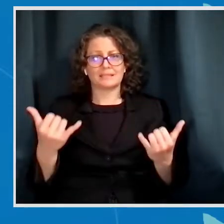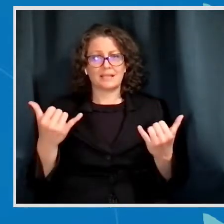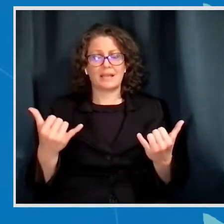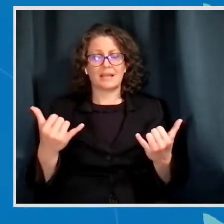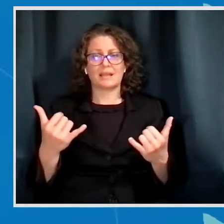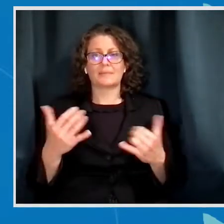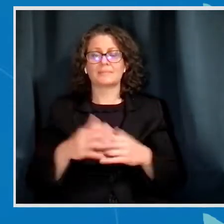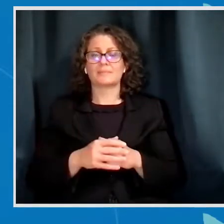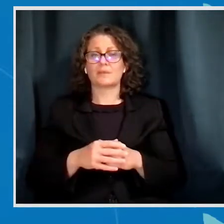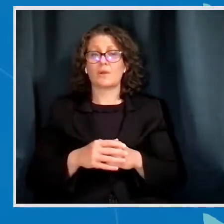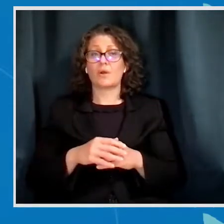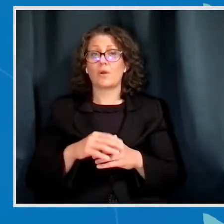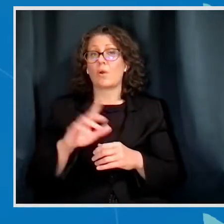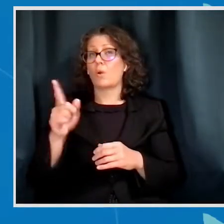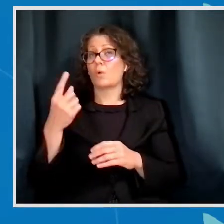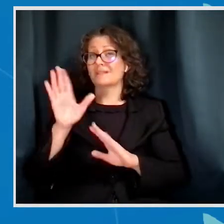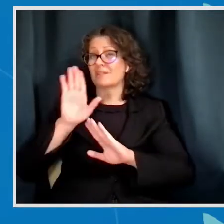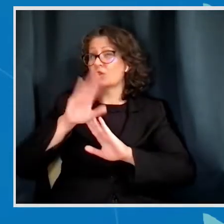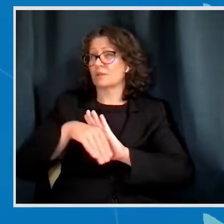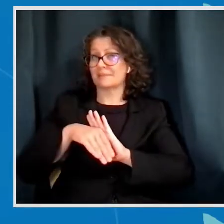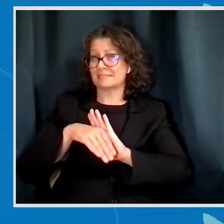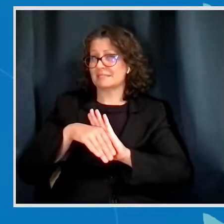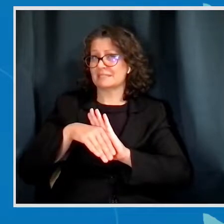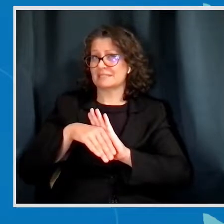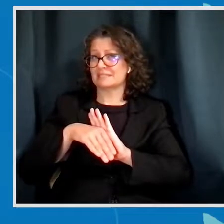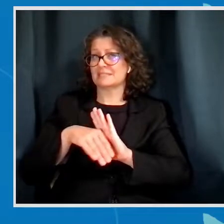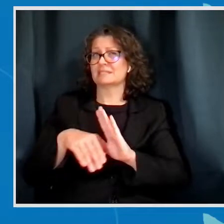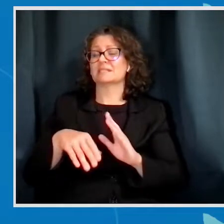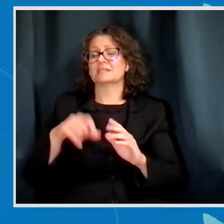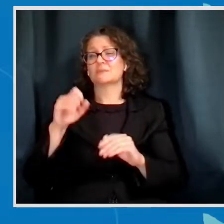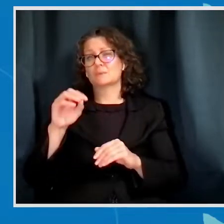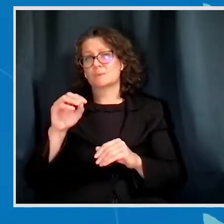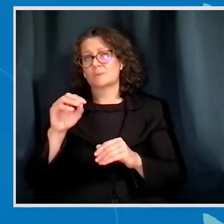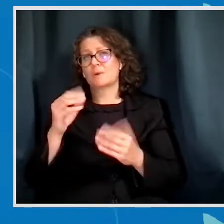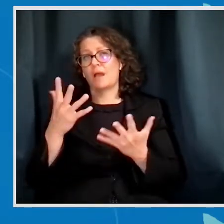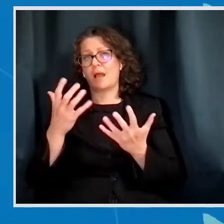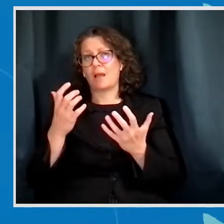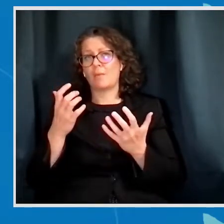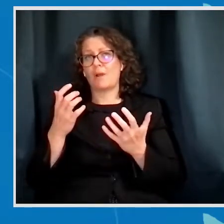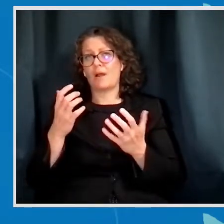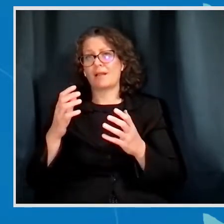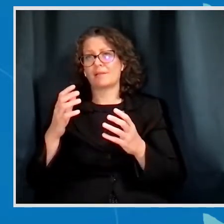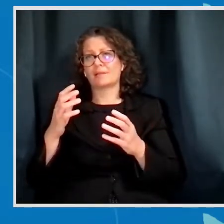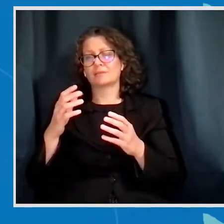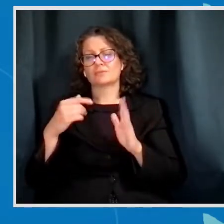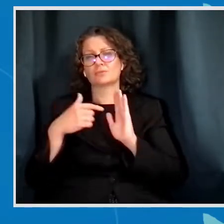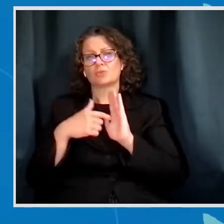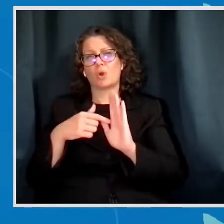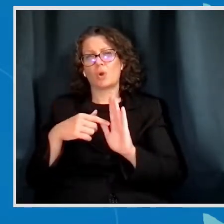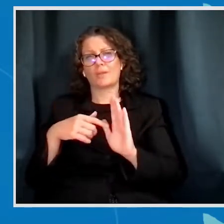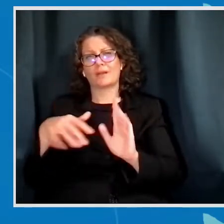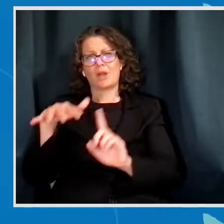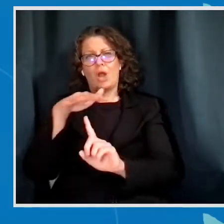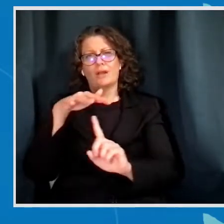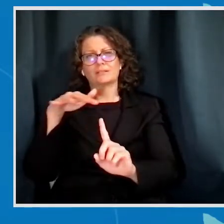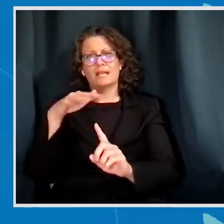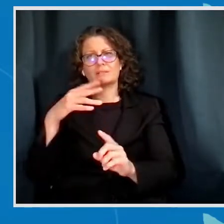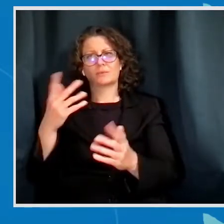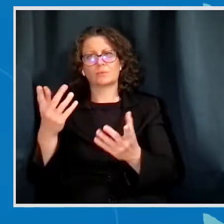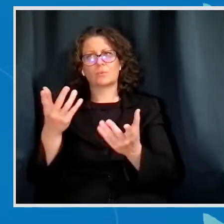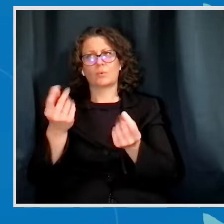for 30 minutes. Wow. And so I want to put this into context in terms of what we can do